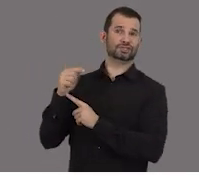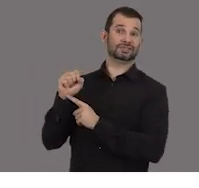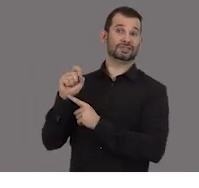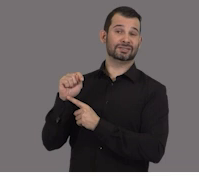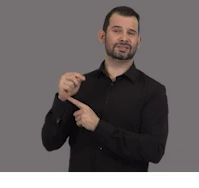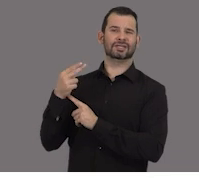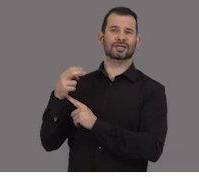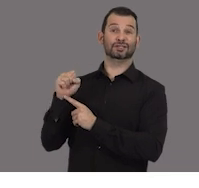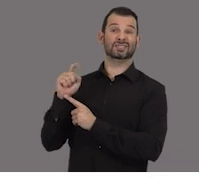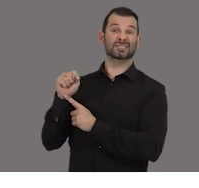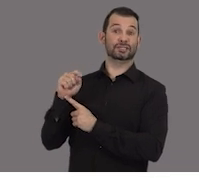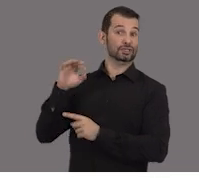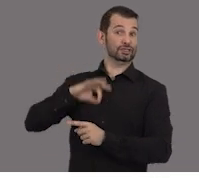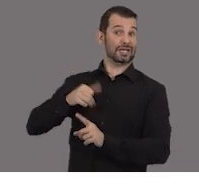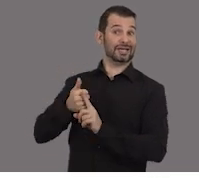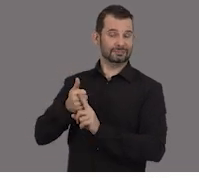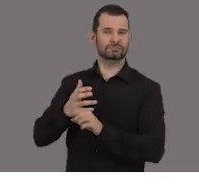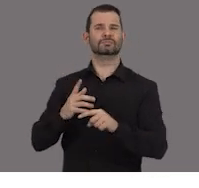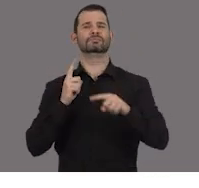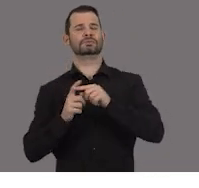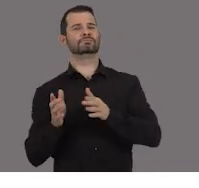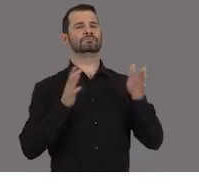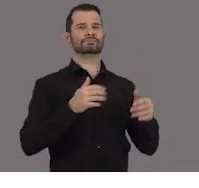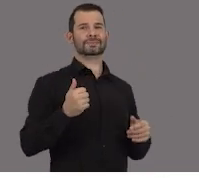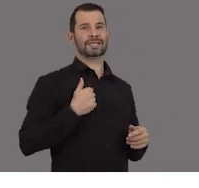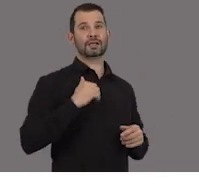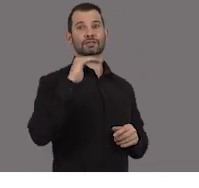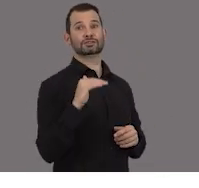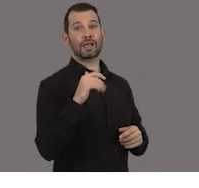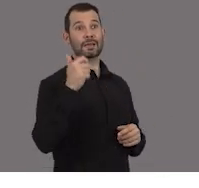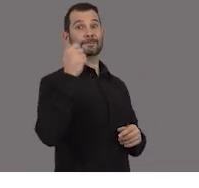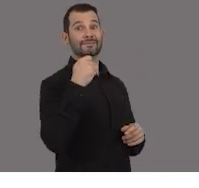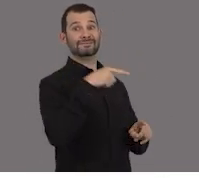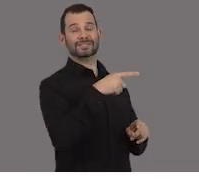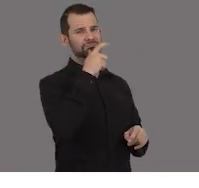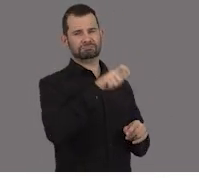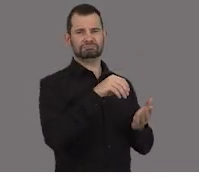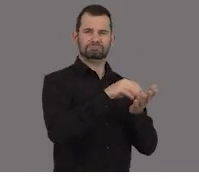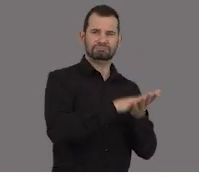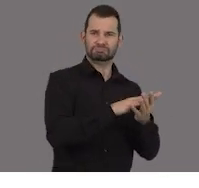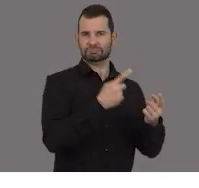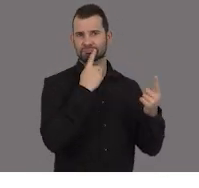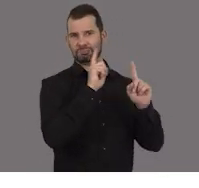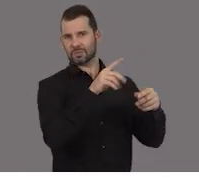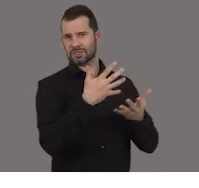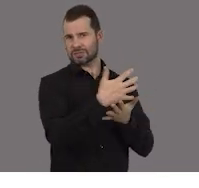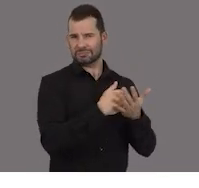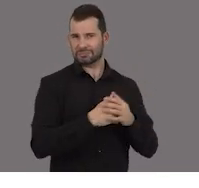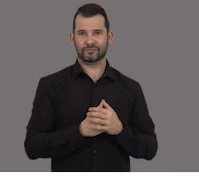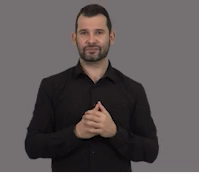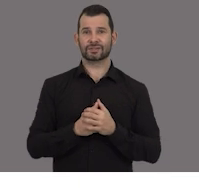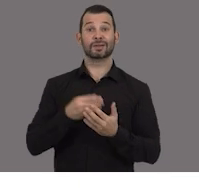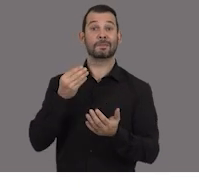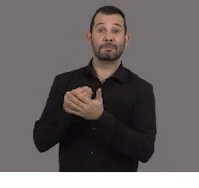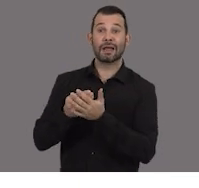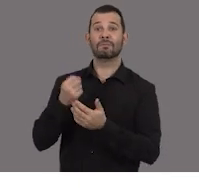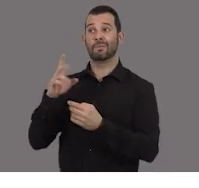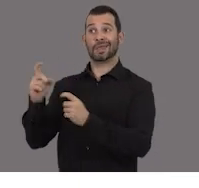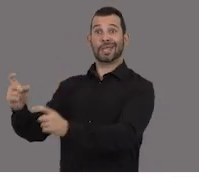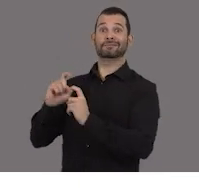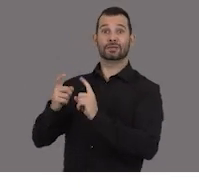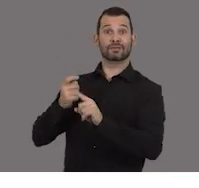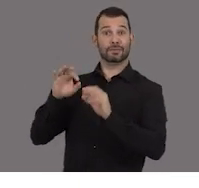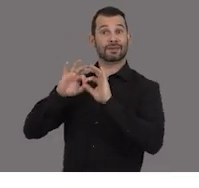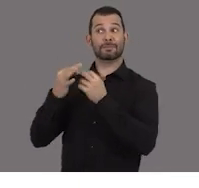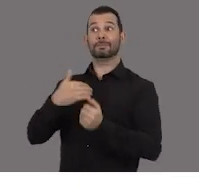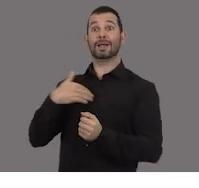credit, commonly called the GST / HST credit, and the Canada Child Benefit. Money or